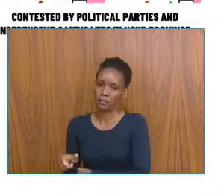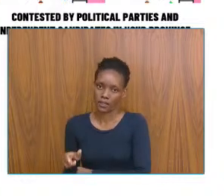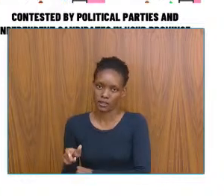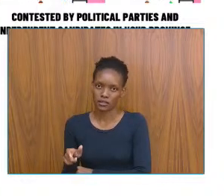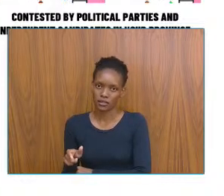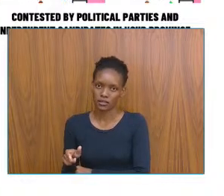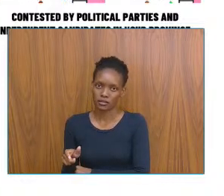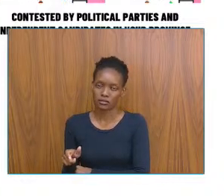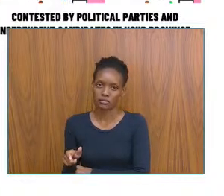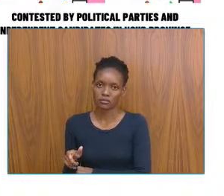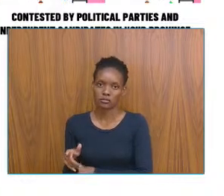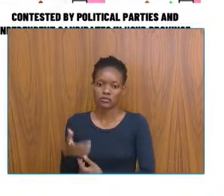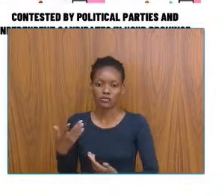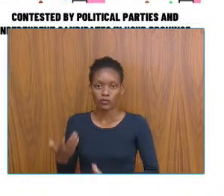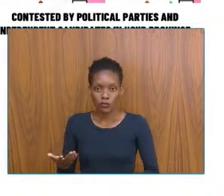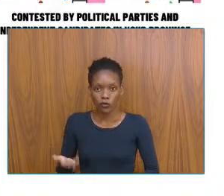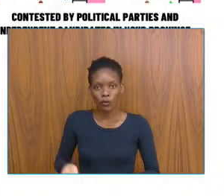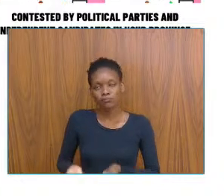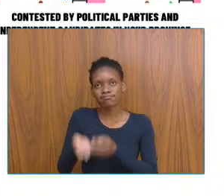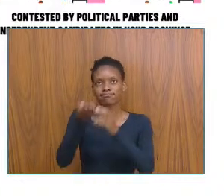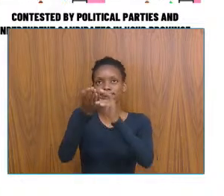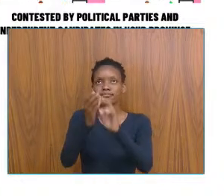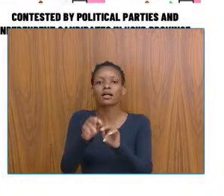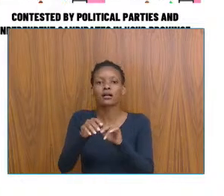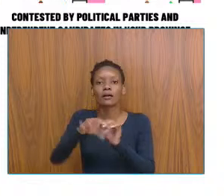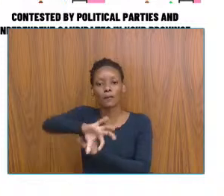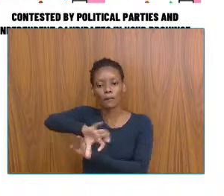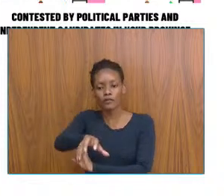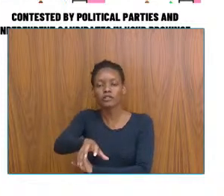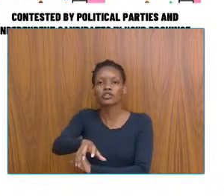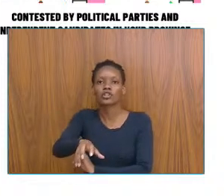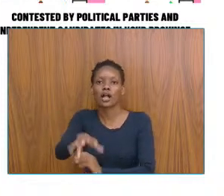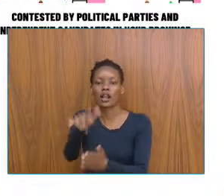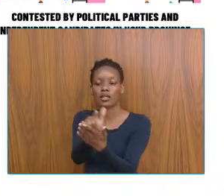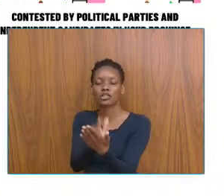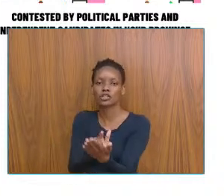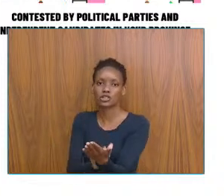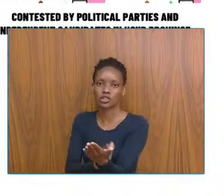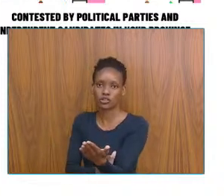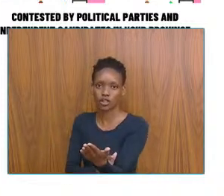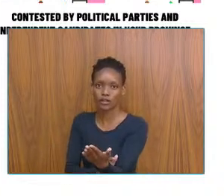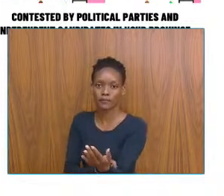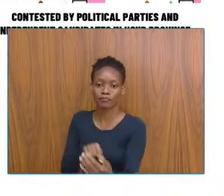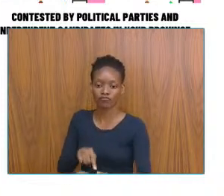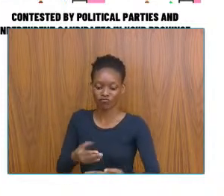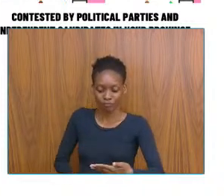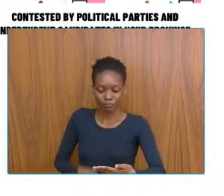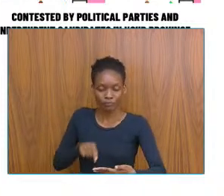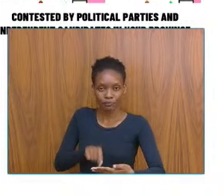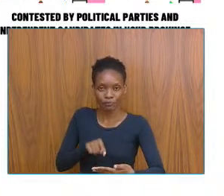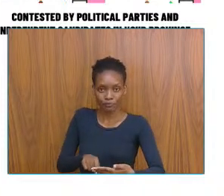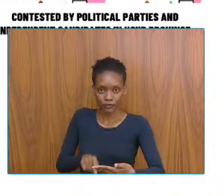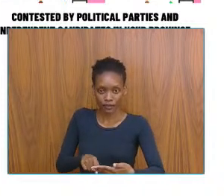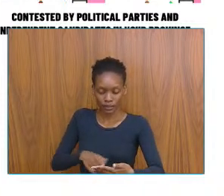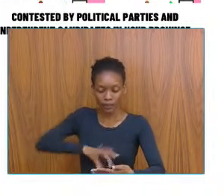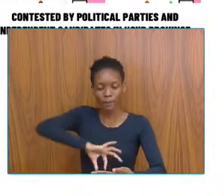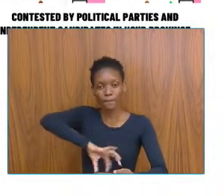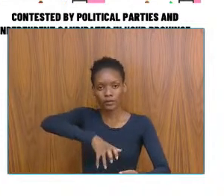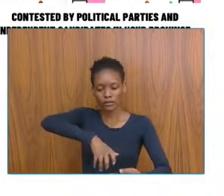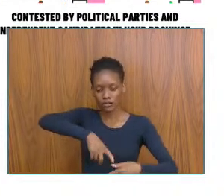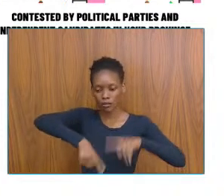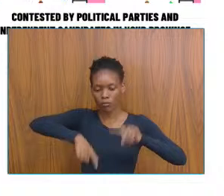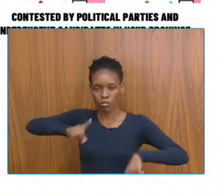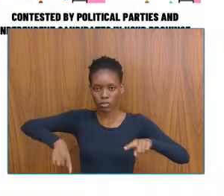candidate to represent them in the provincial legislature. The number of contestants in the provincial ballot